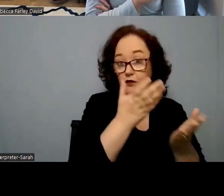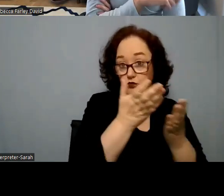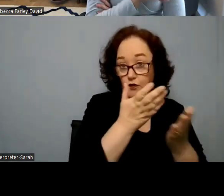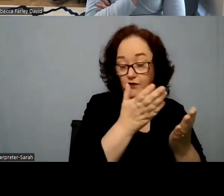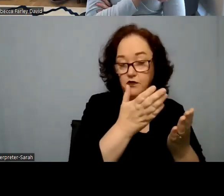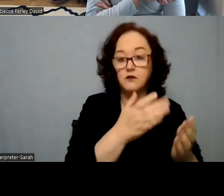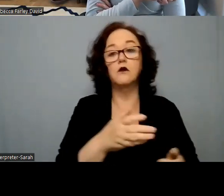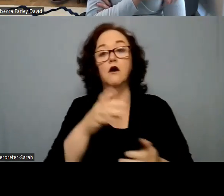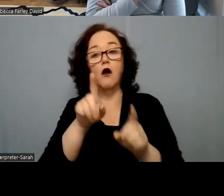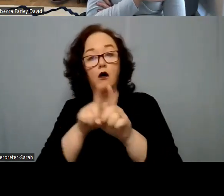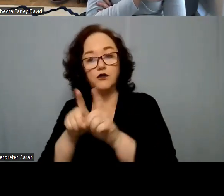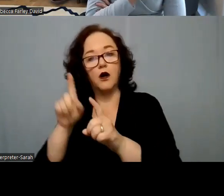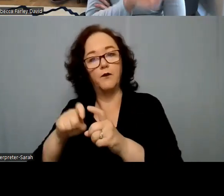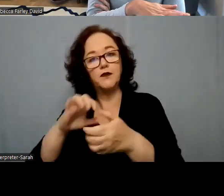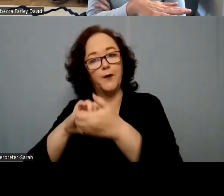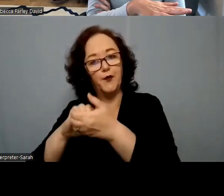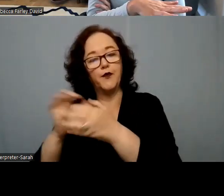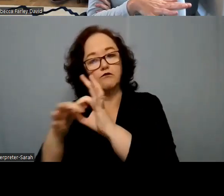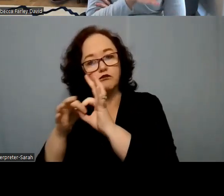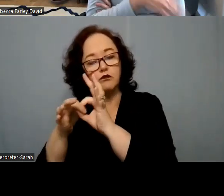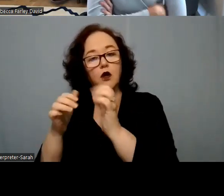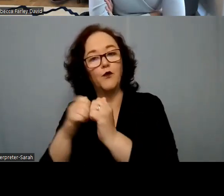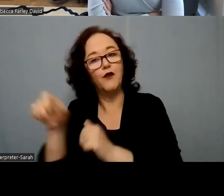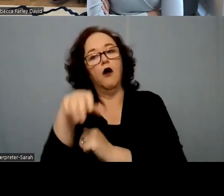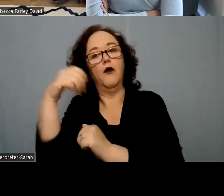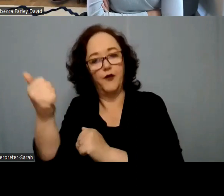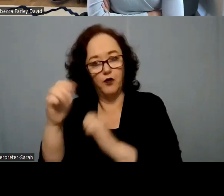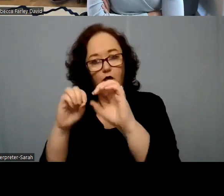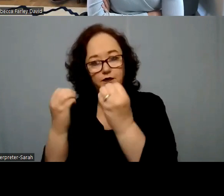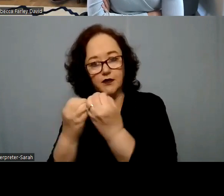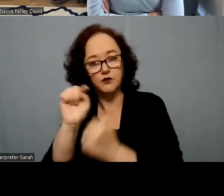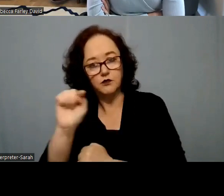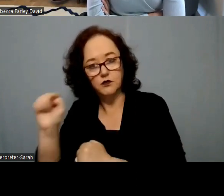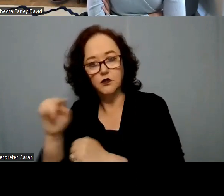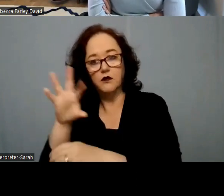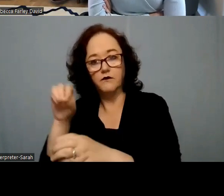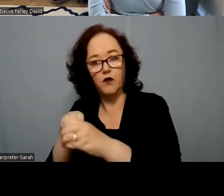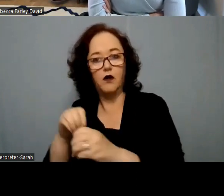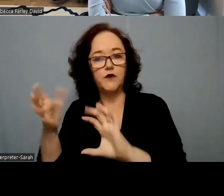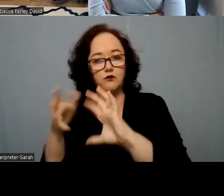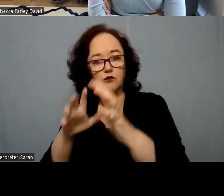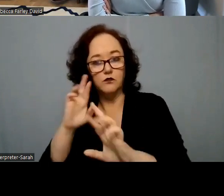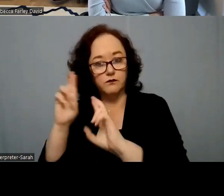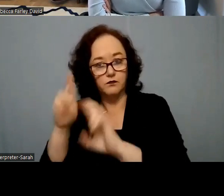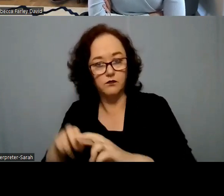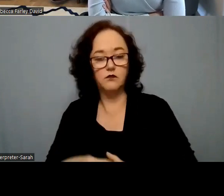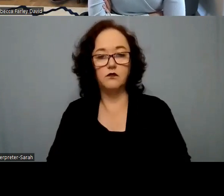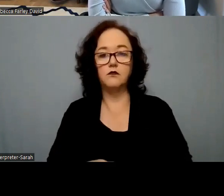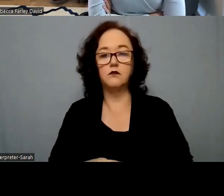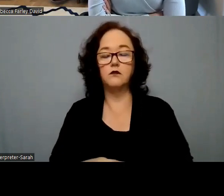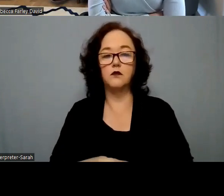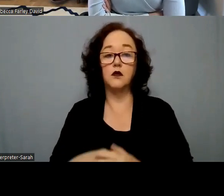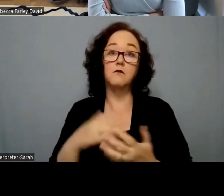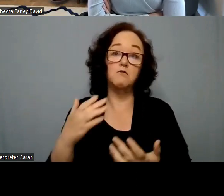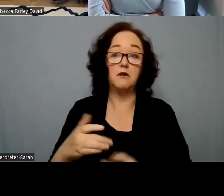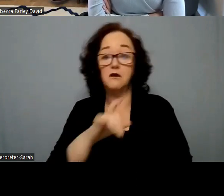also have to partner and coordinate with other entities that are involved in crisis response. So that might be law enforcement, it